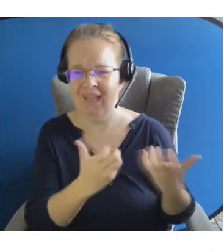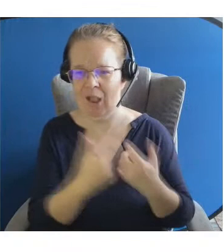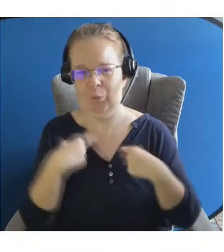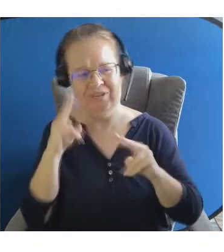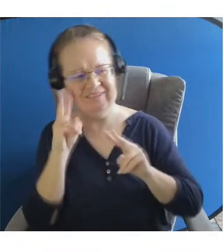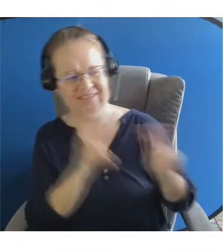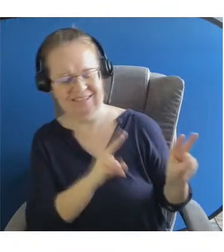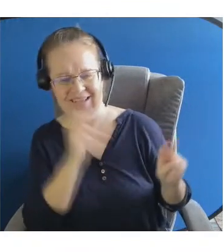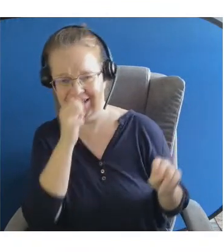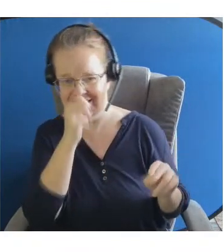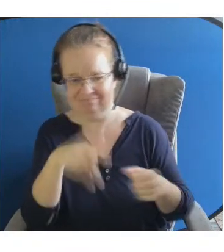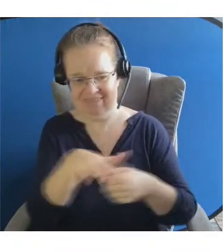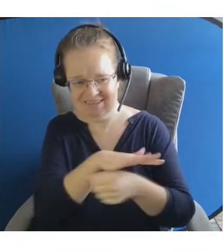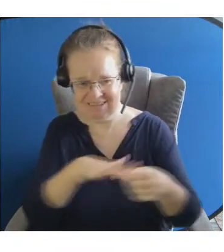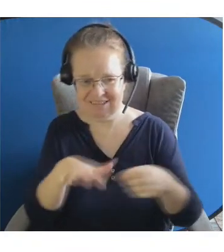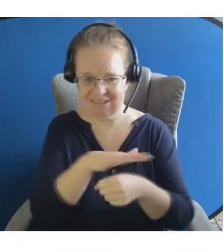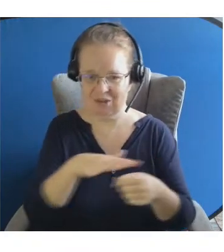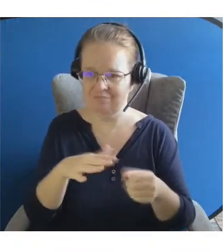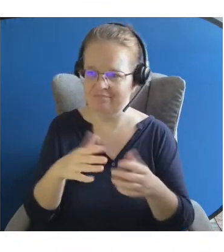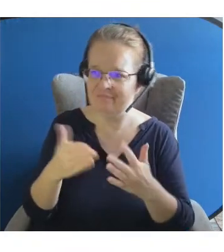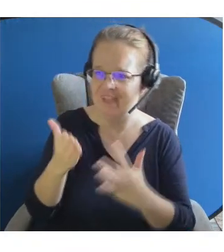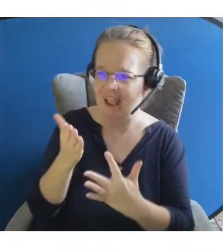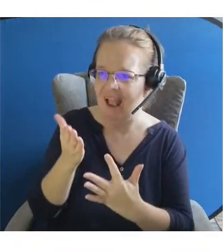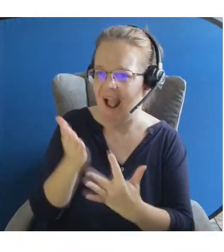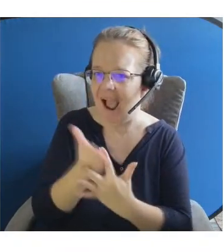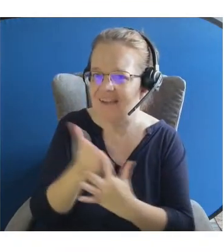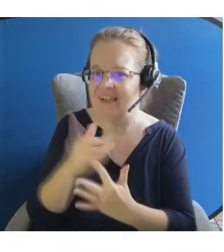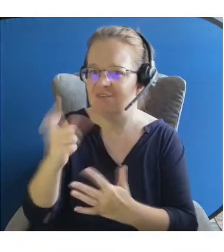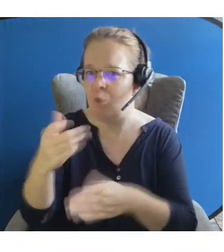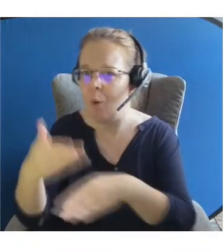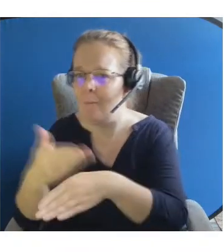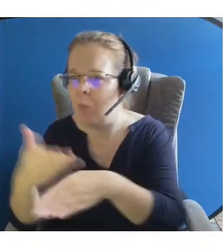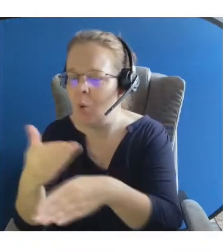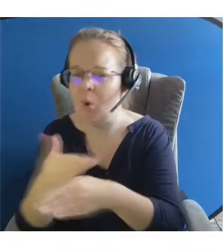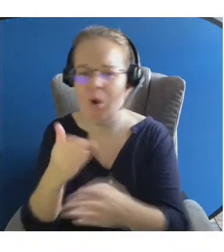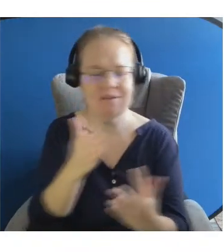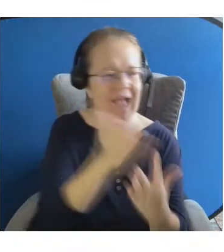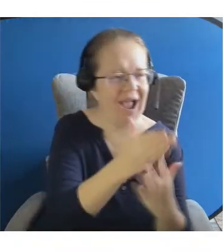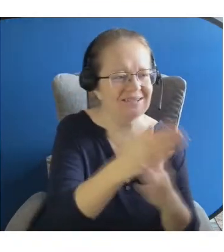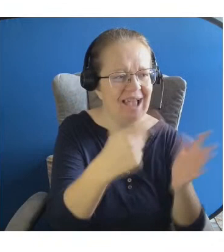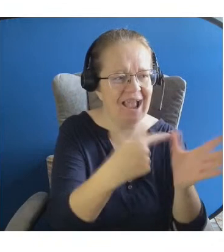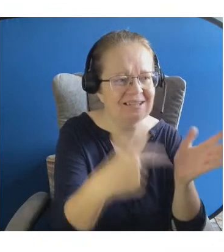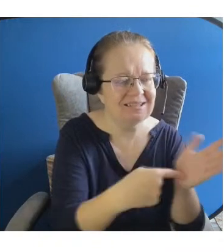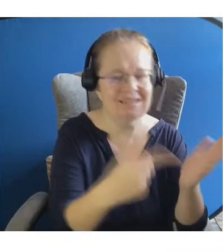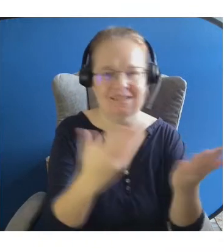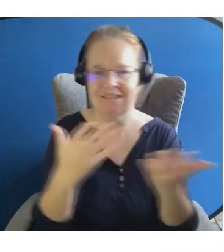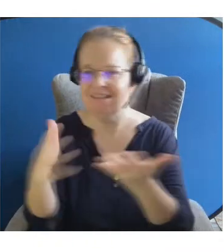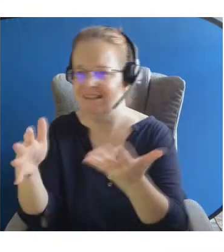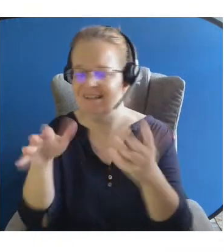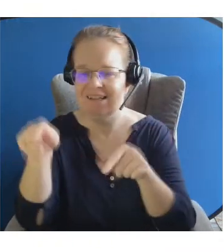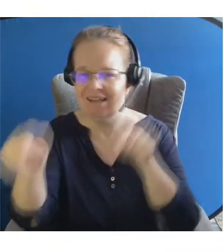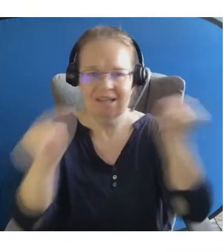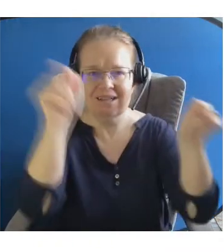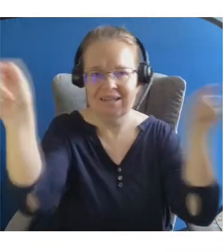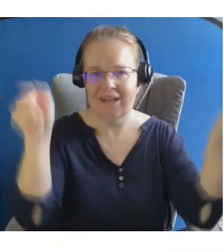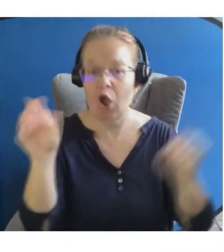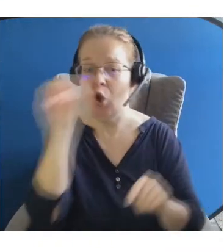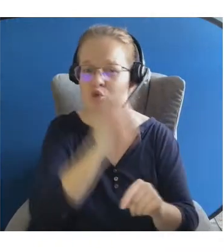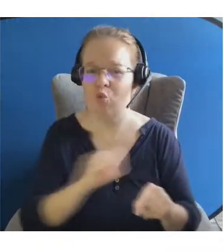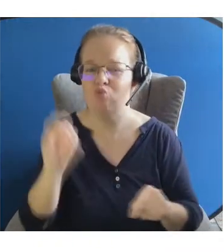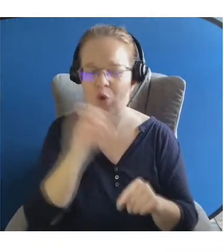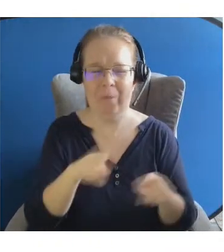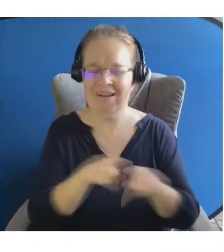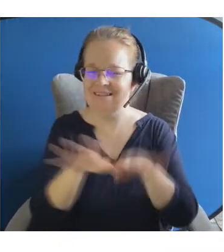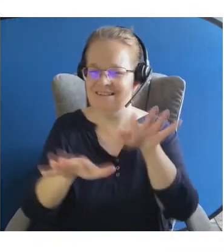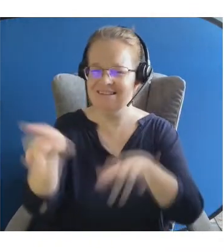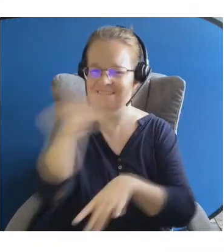the situation in access to employment and access to assistive technologies and accessibility in many European countries. So it's very